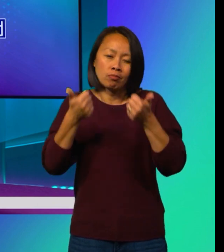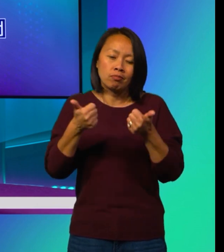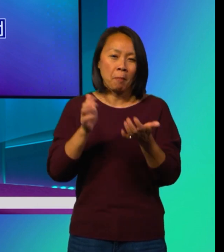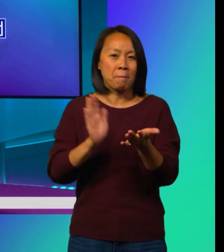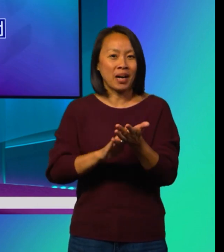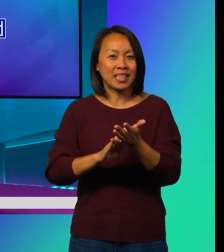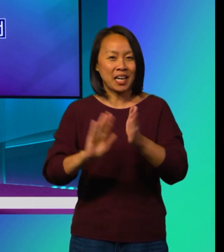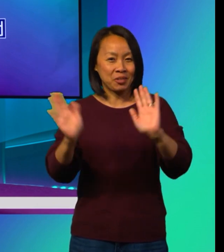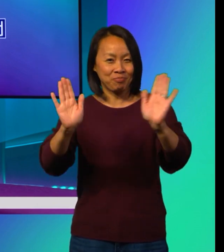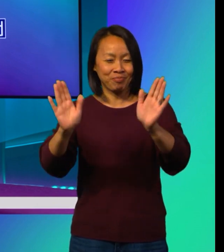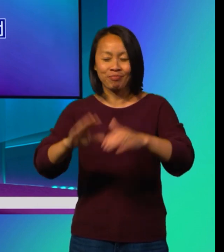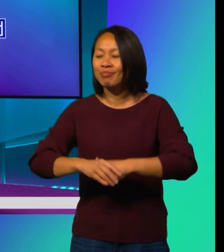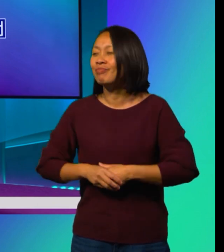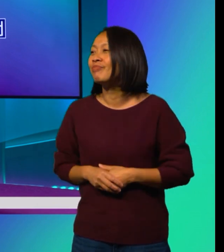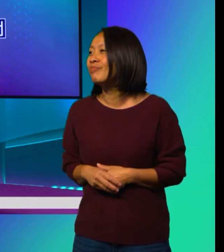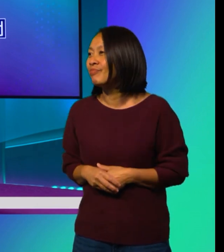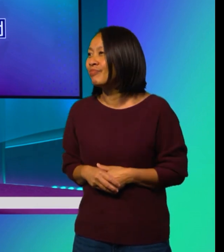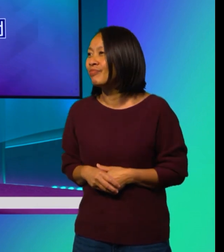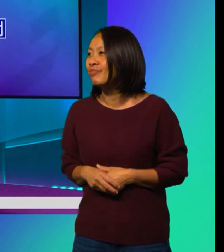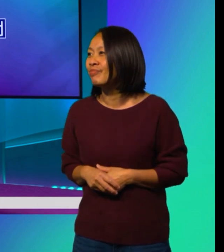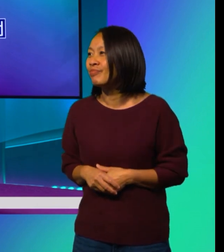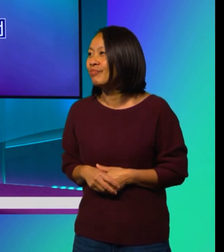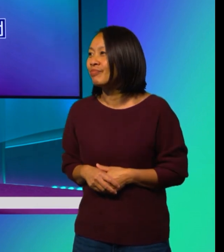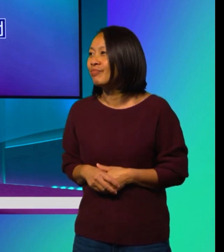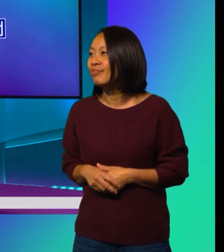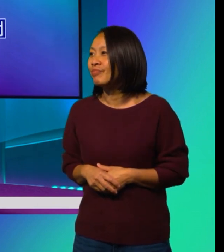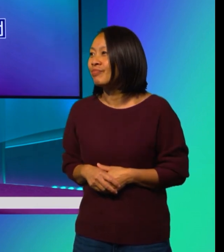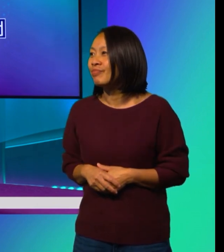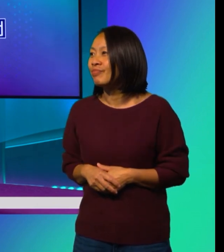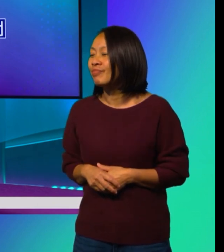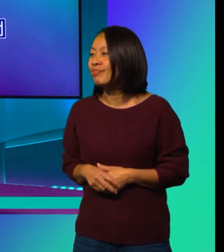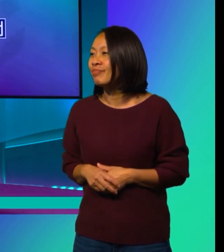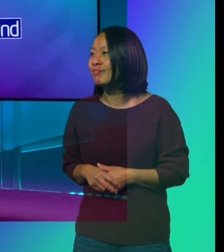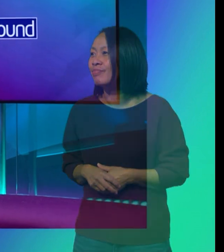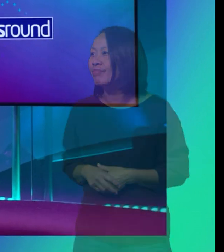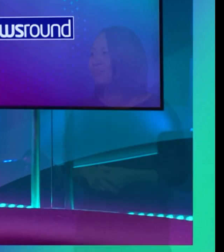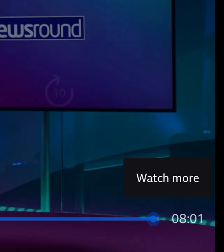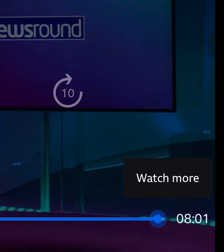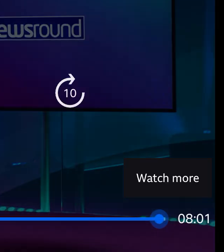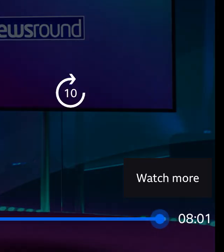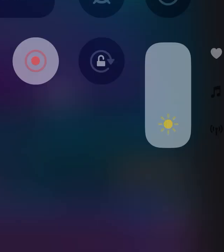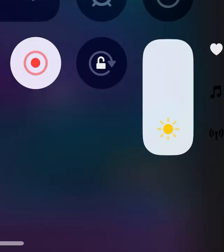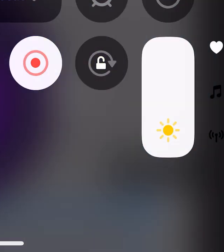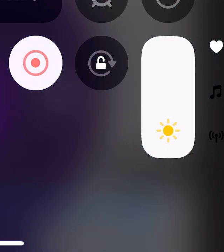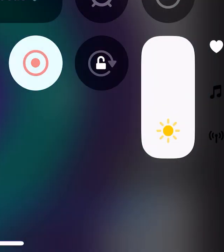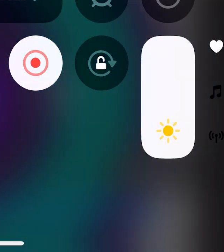the day's top stories. Have a lovely Monday, and I'll see you all very soon. Bye.